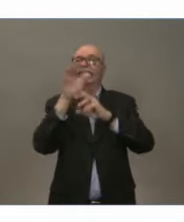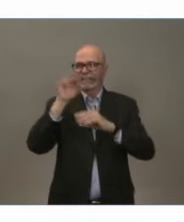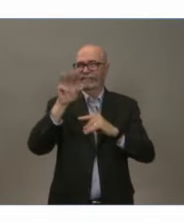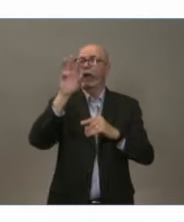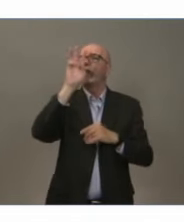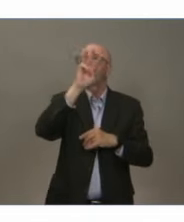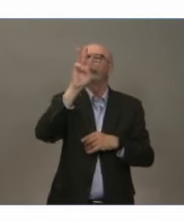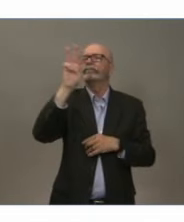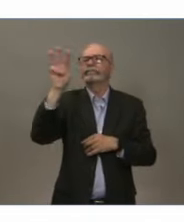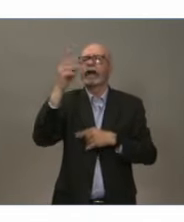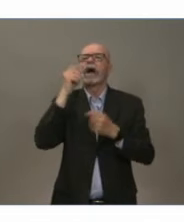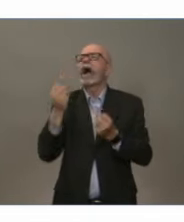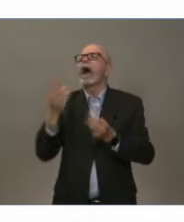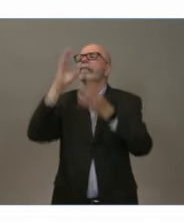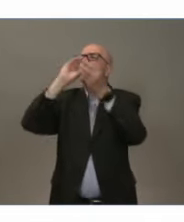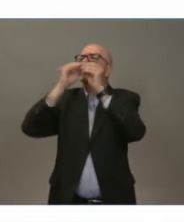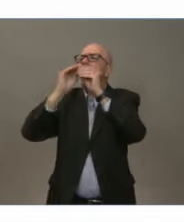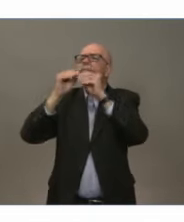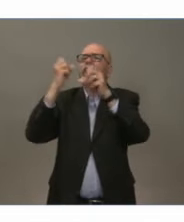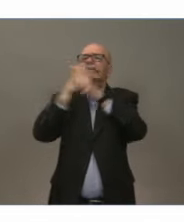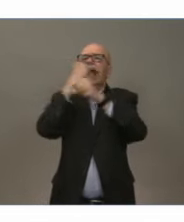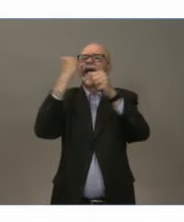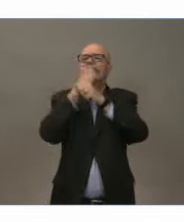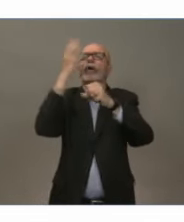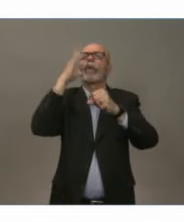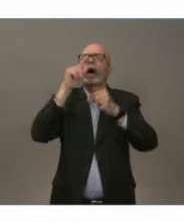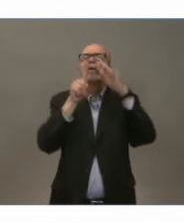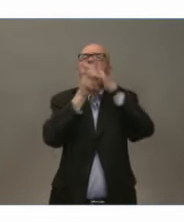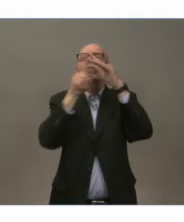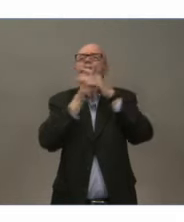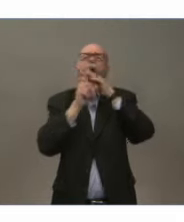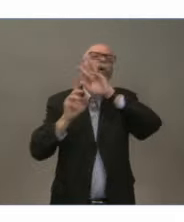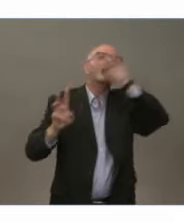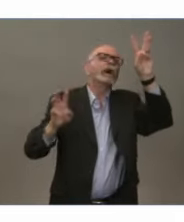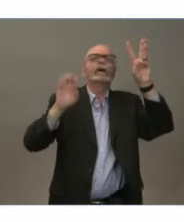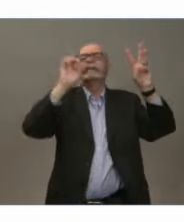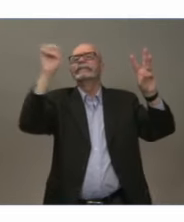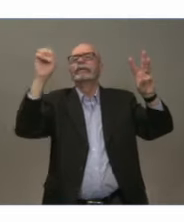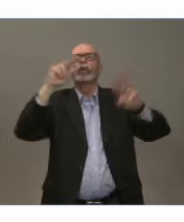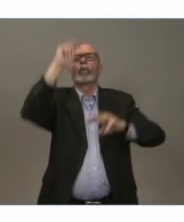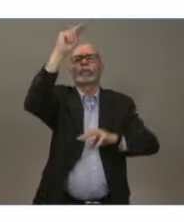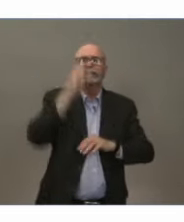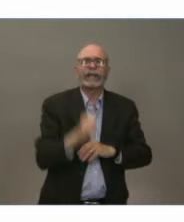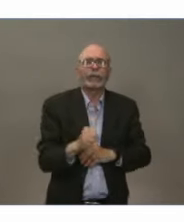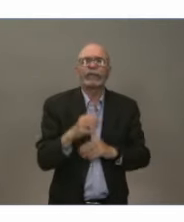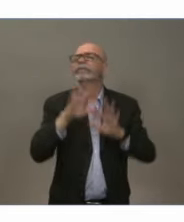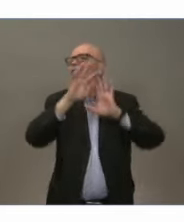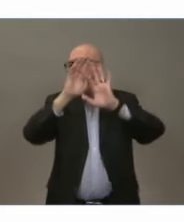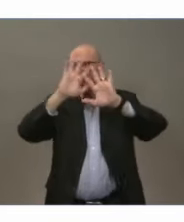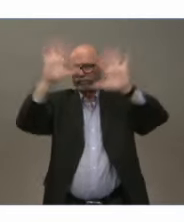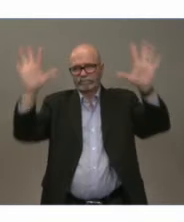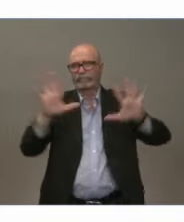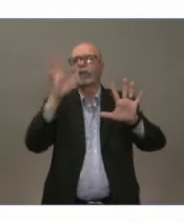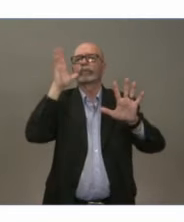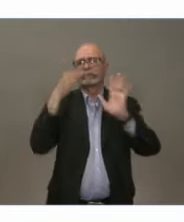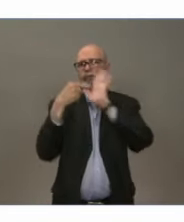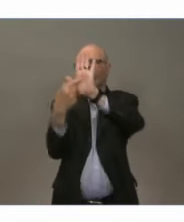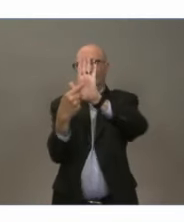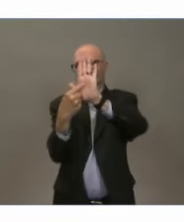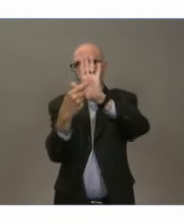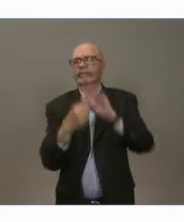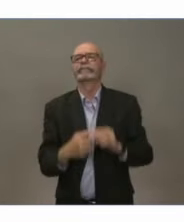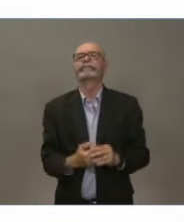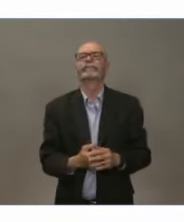the 4 health zones, so western, northern, central, and eastern health zones of the Nova Scotia Health